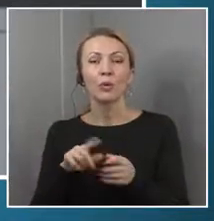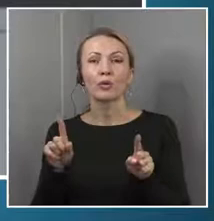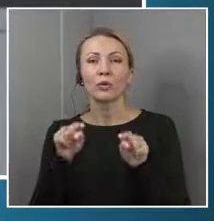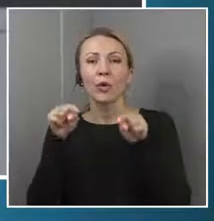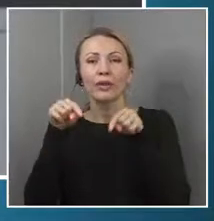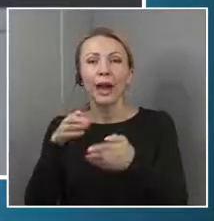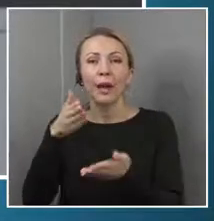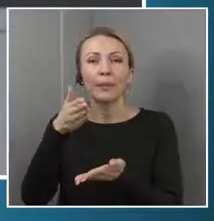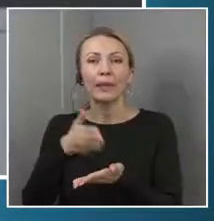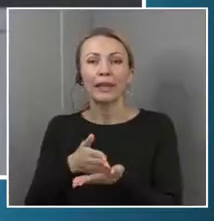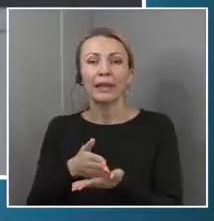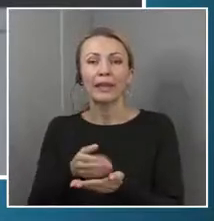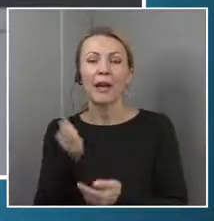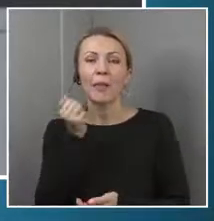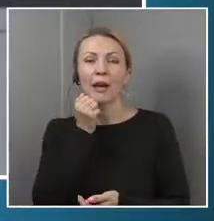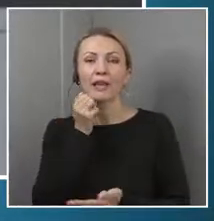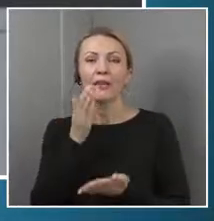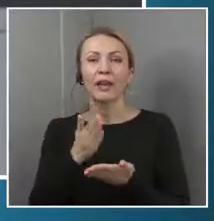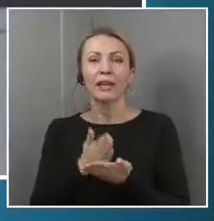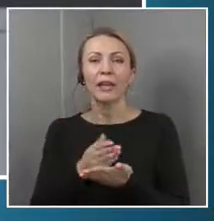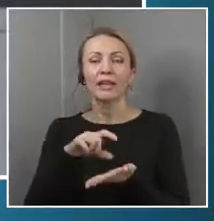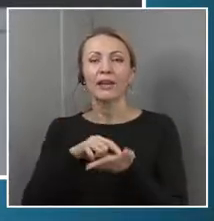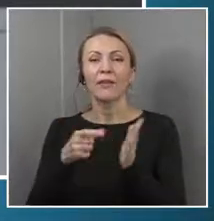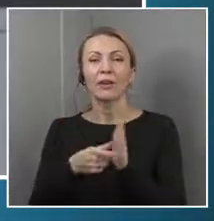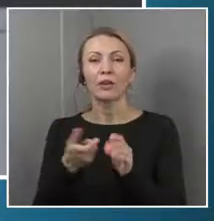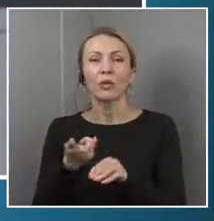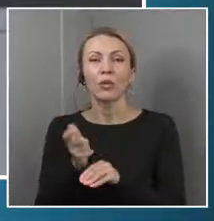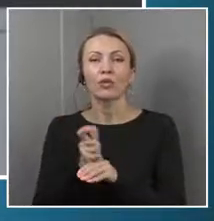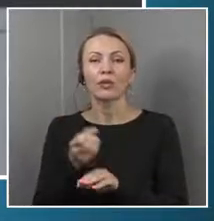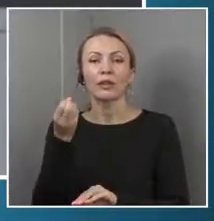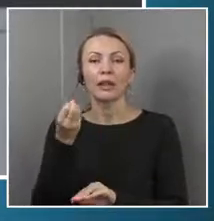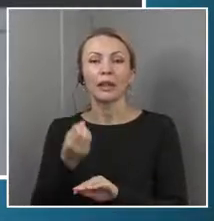Real estate property, for instance, depends on the